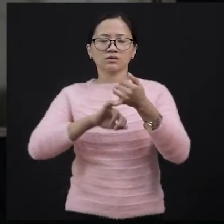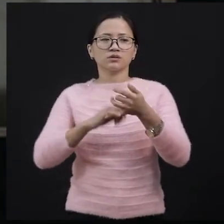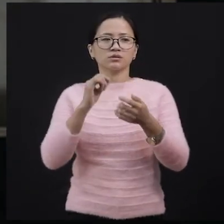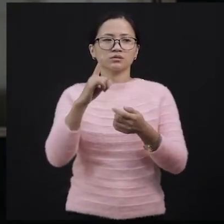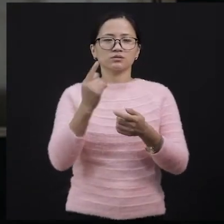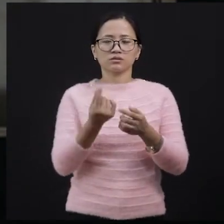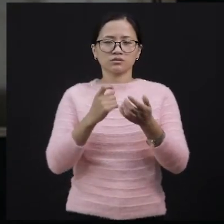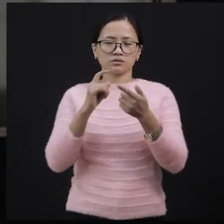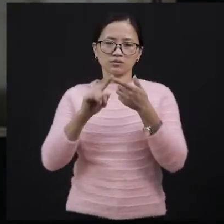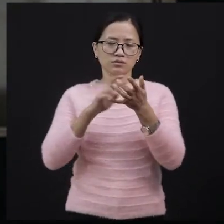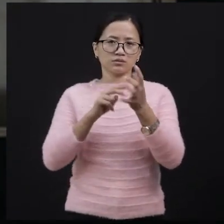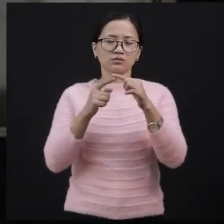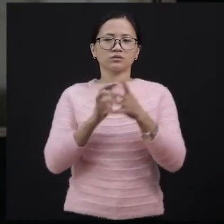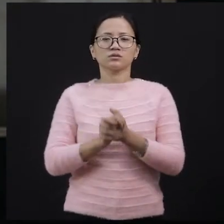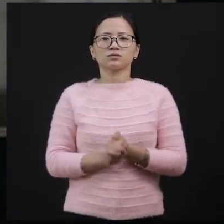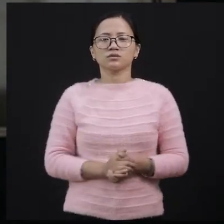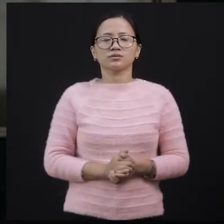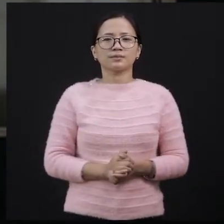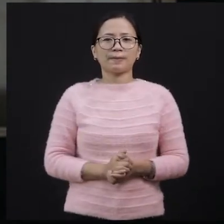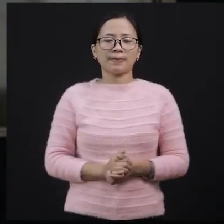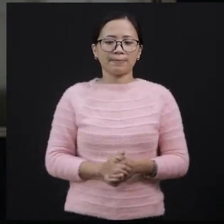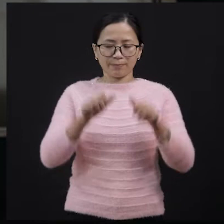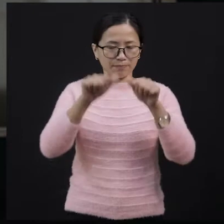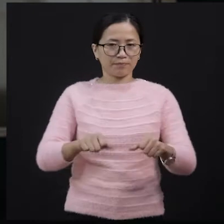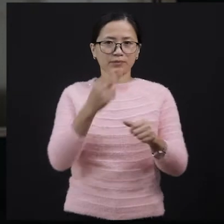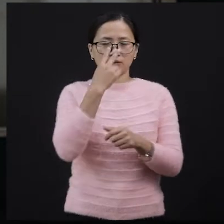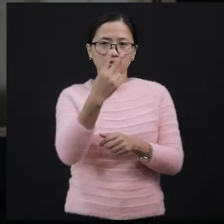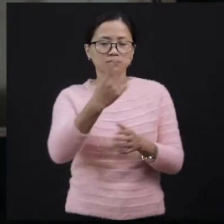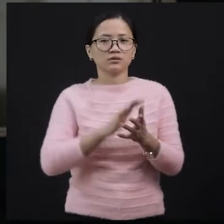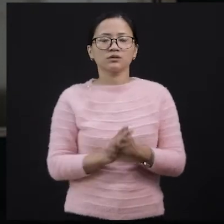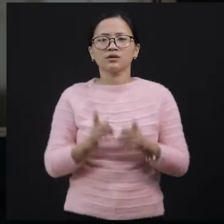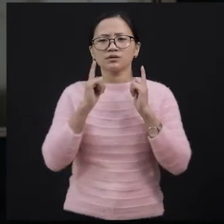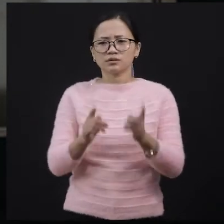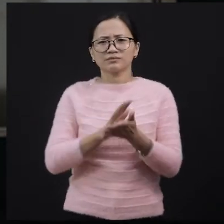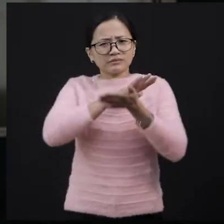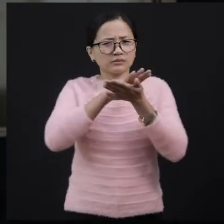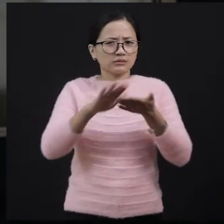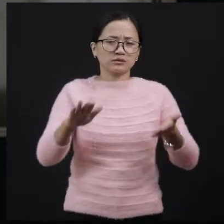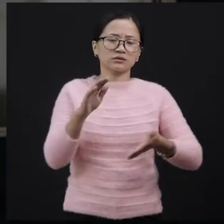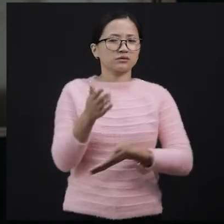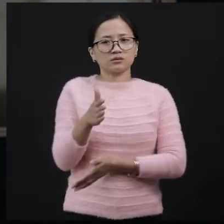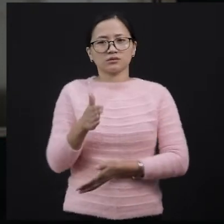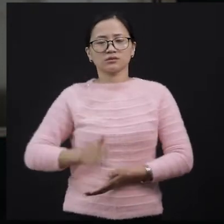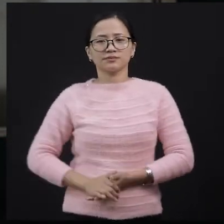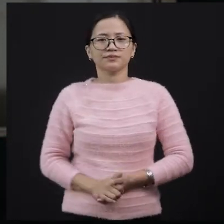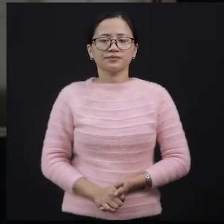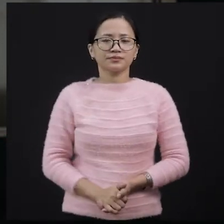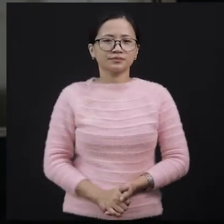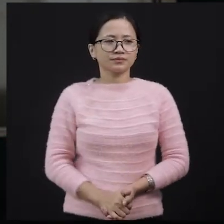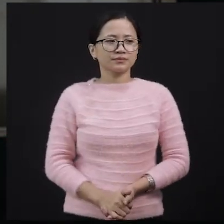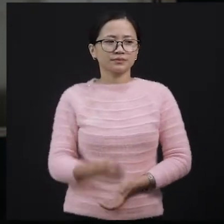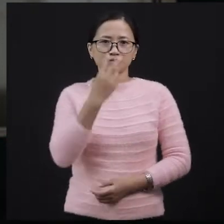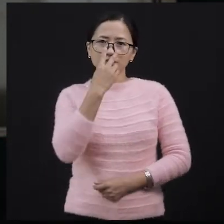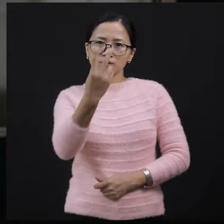this translucent, yes, we are able to see, but it is not clear. Okay? Now you can have